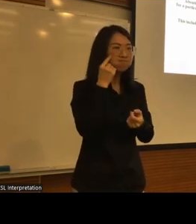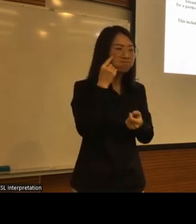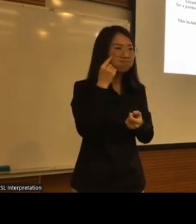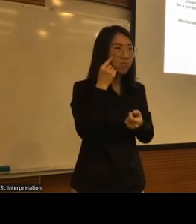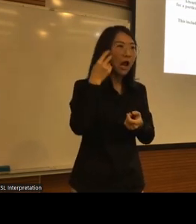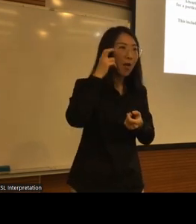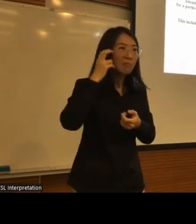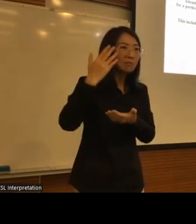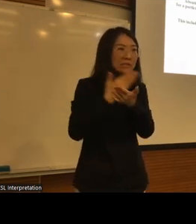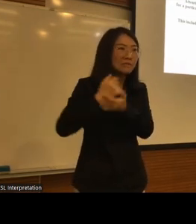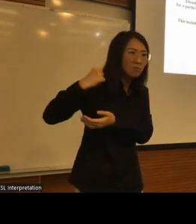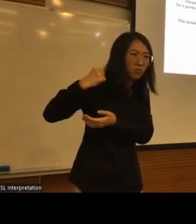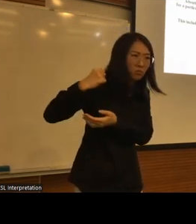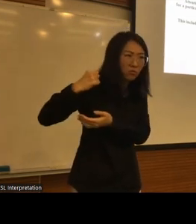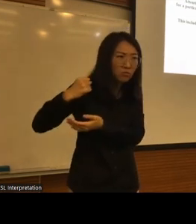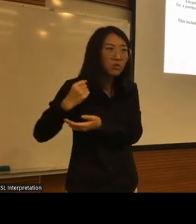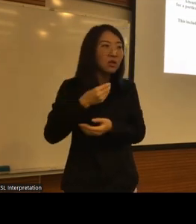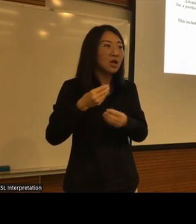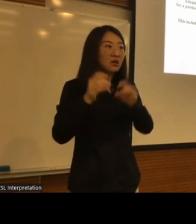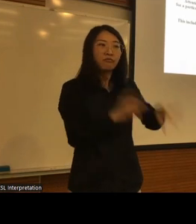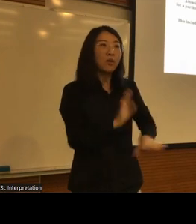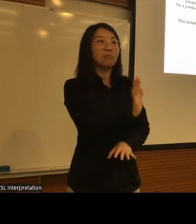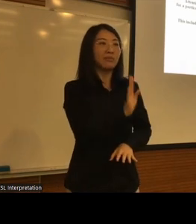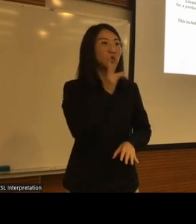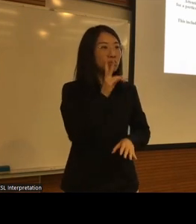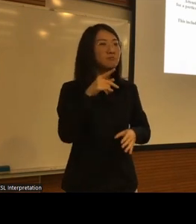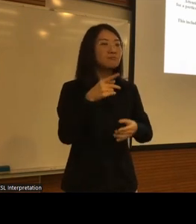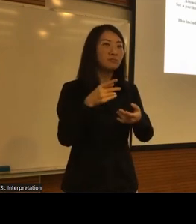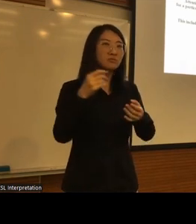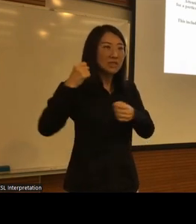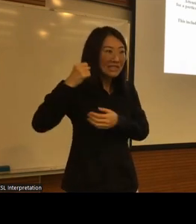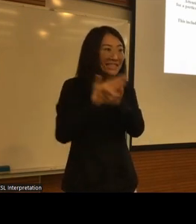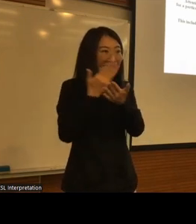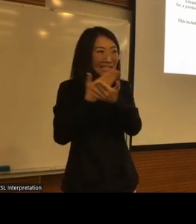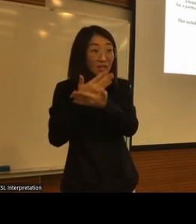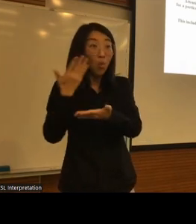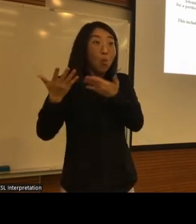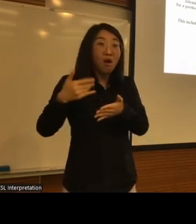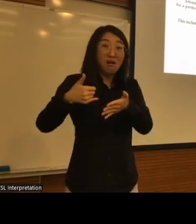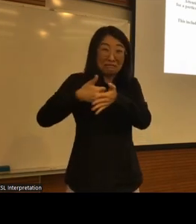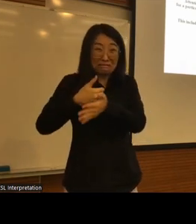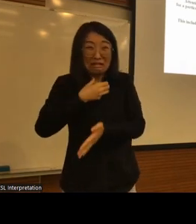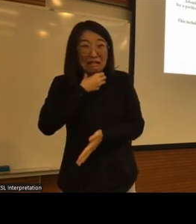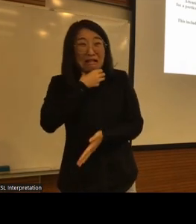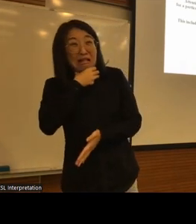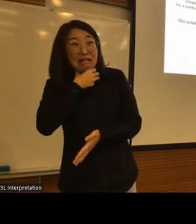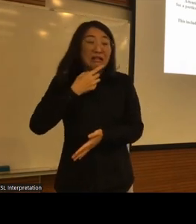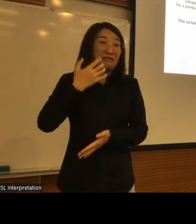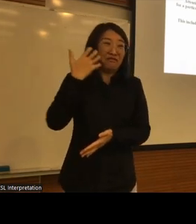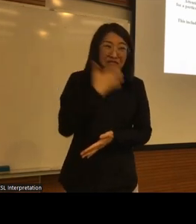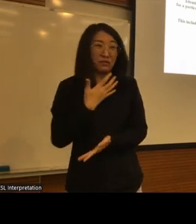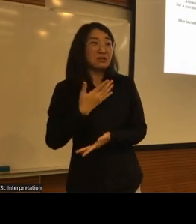invest more effort, not to give up right away, but only to give up when things get very, very, very hard. And the more they